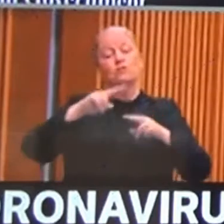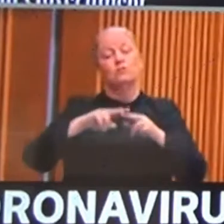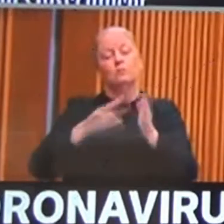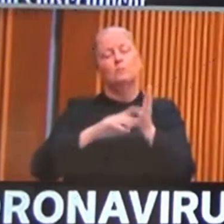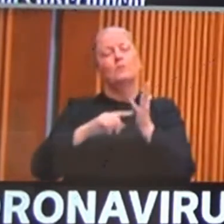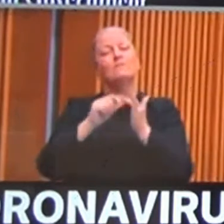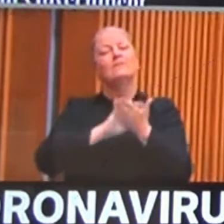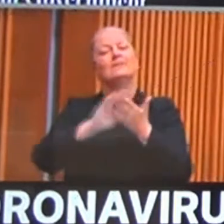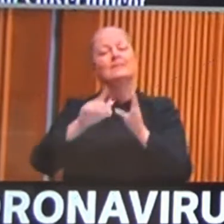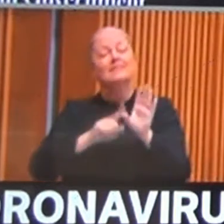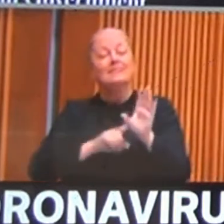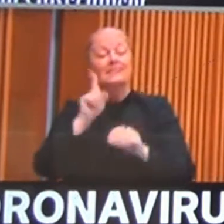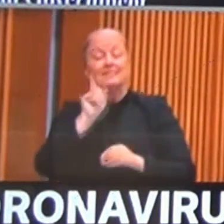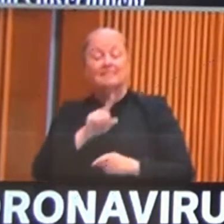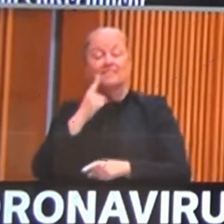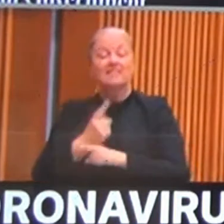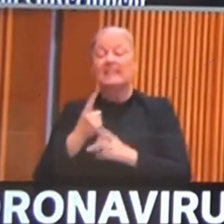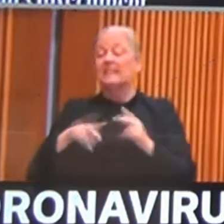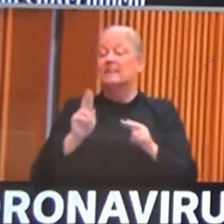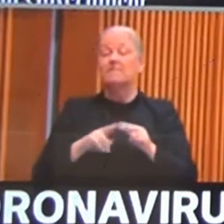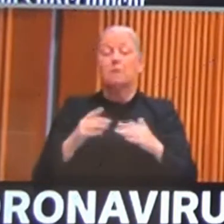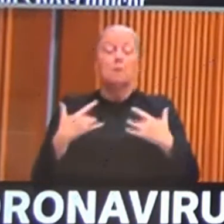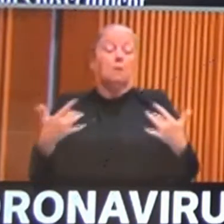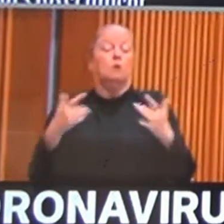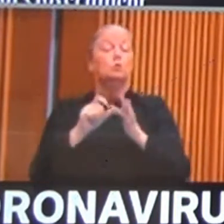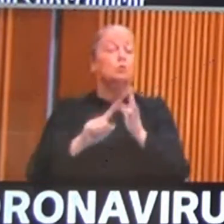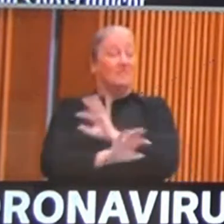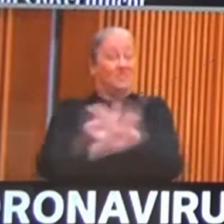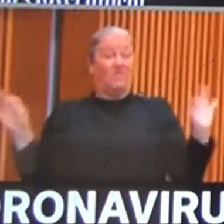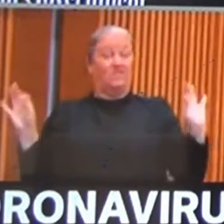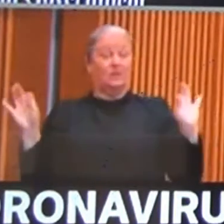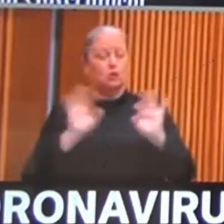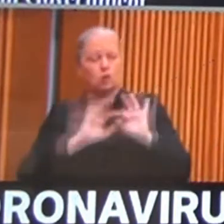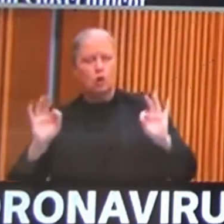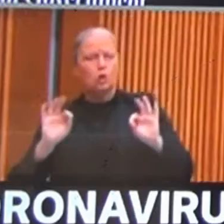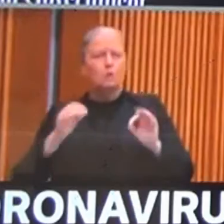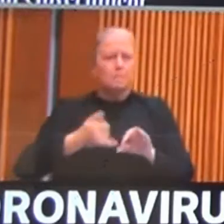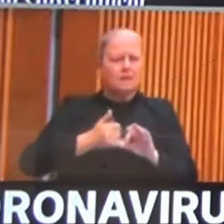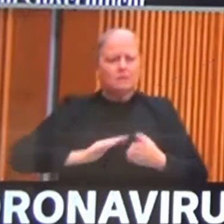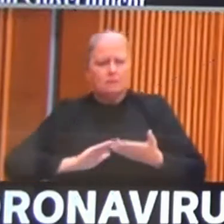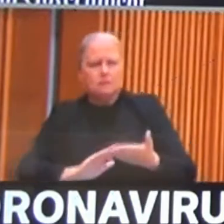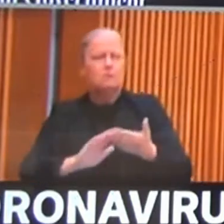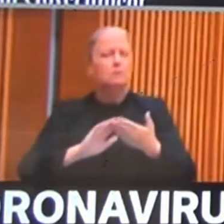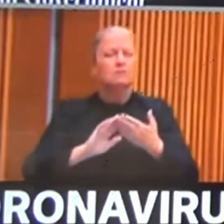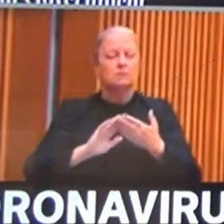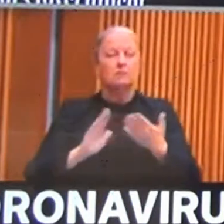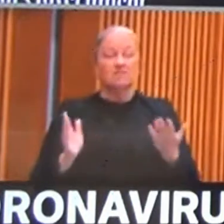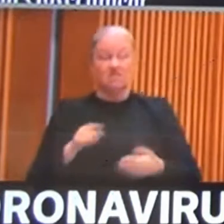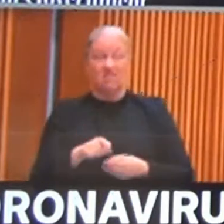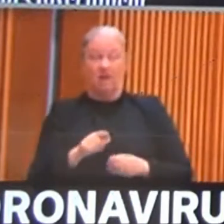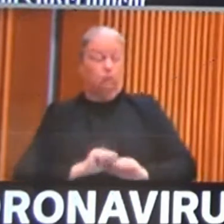a do-nothing environment, that was the alternative world that Australia could face. Because when we look